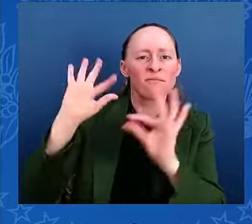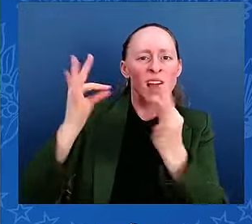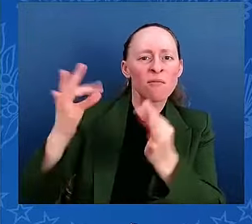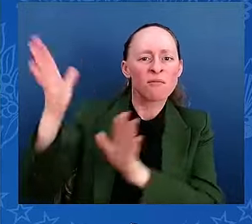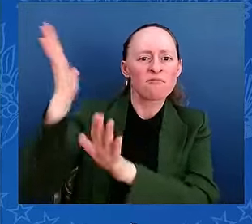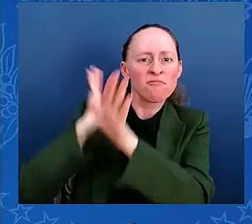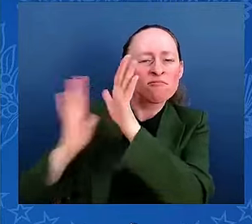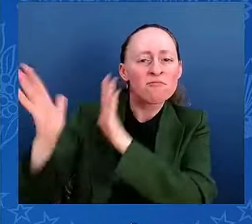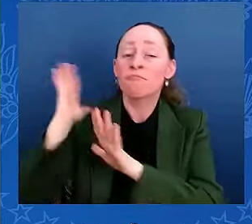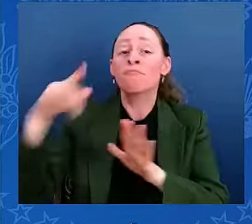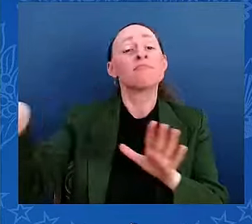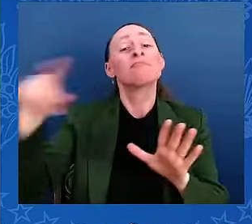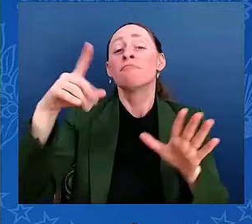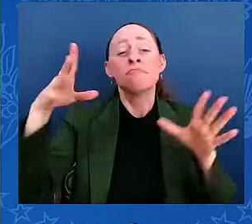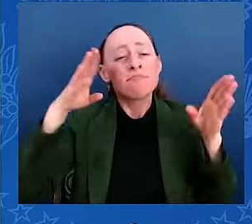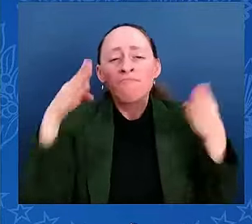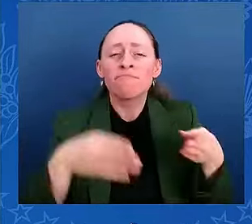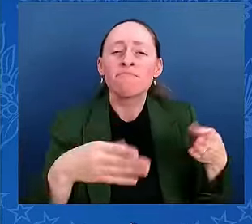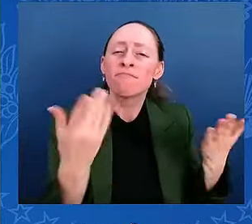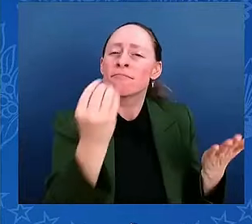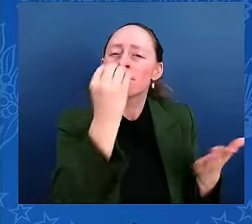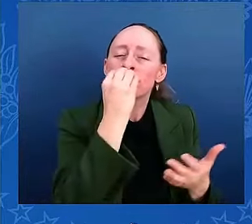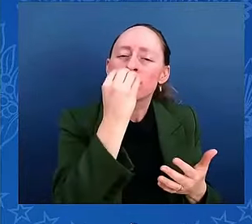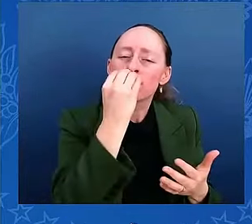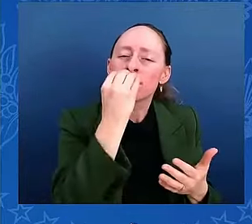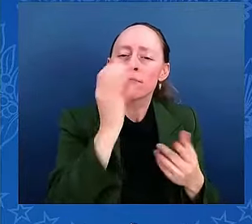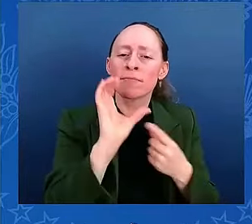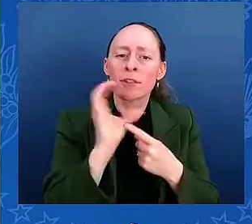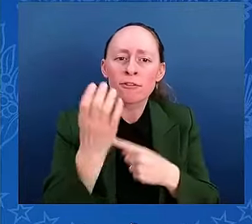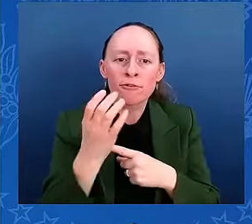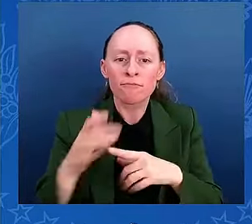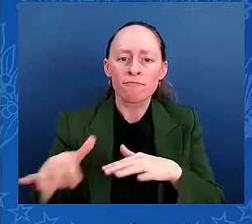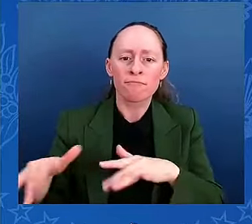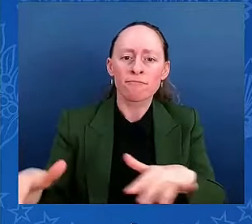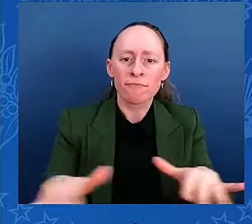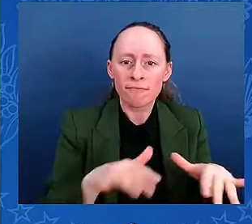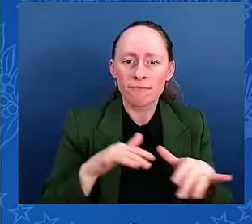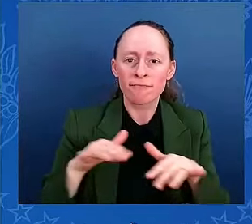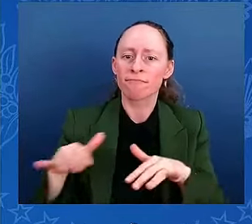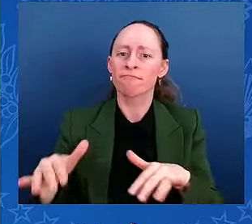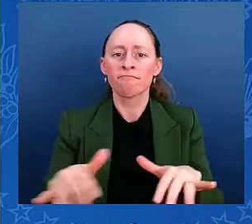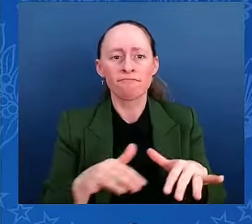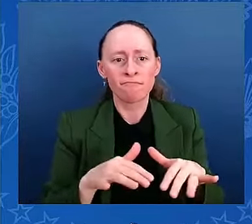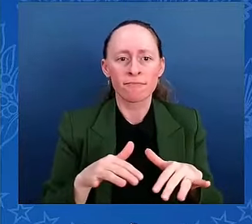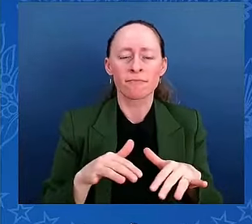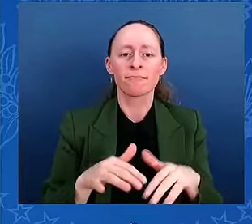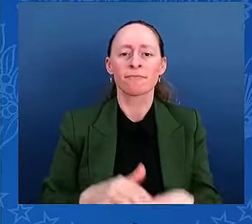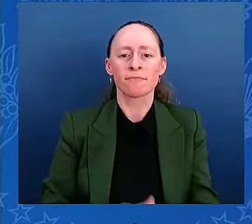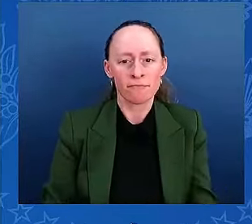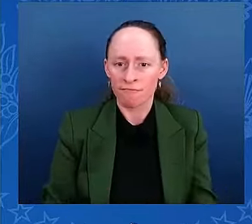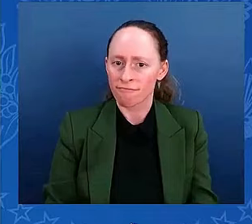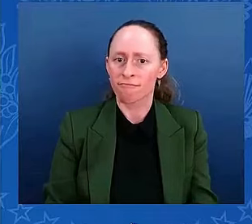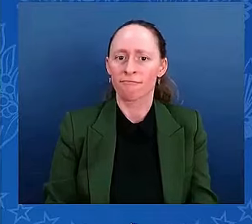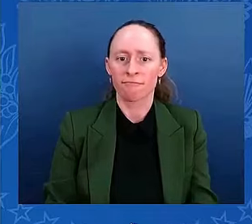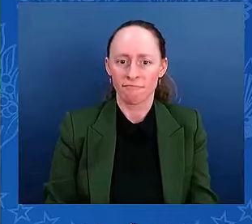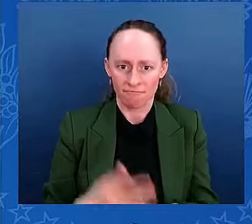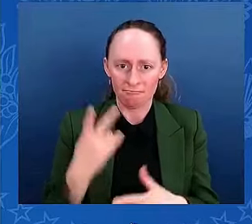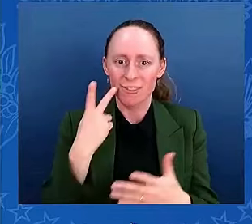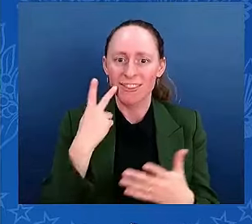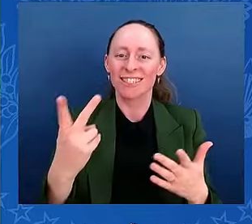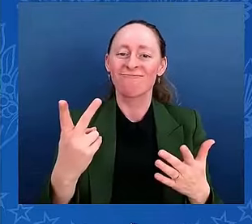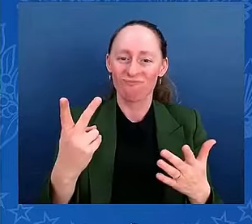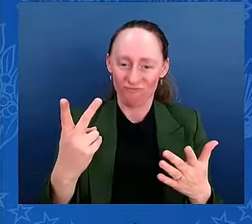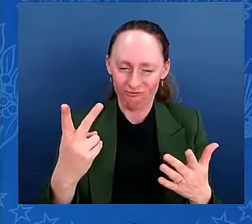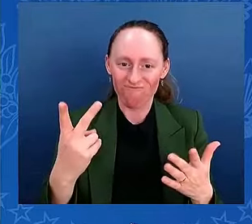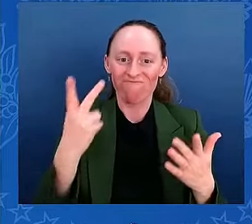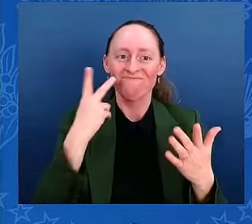friendship. All of that is evident this evening, and I am grateful to the President and Dr. Biden for bringing that Italian spirit here